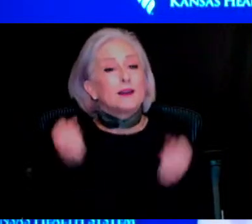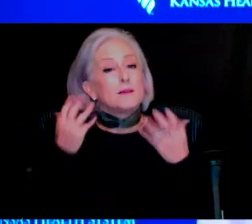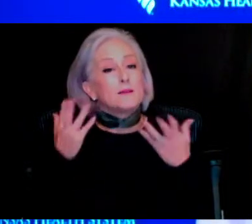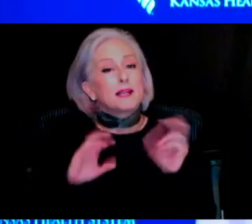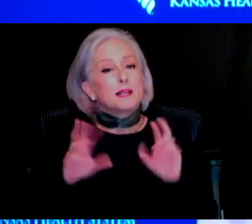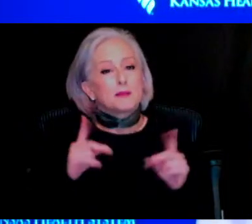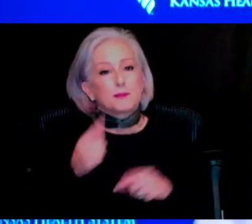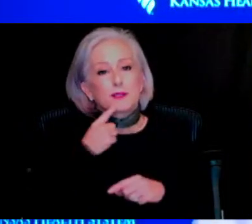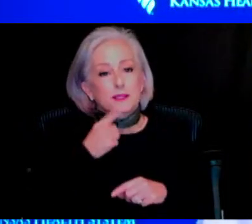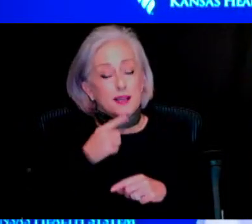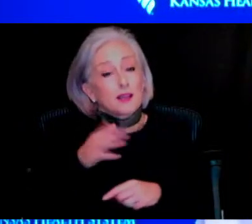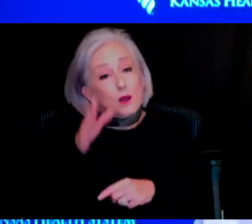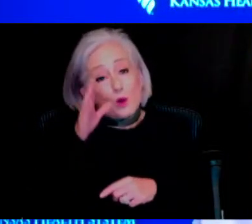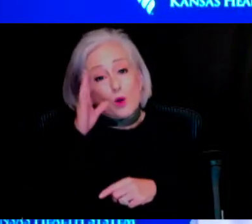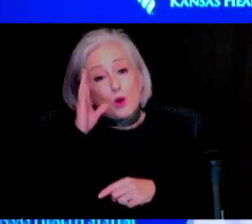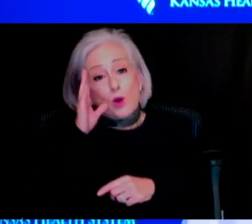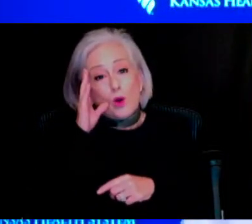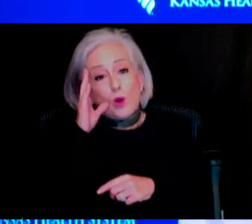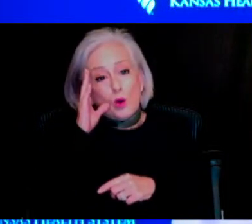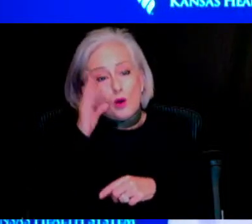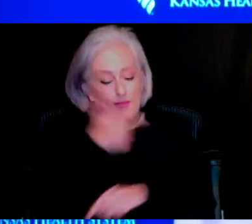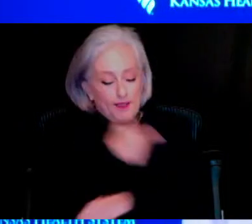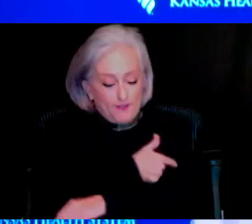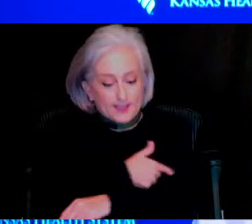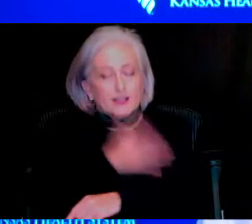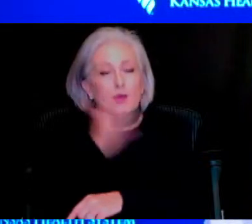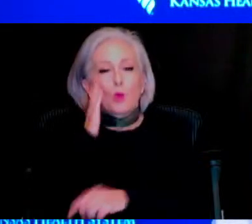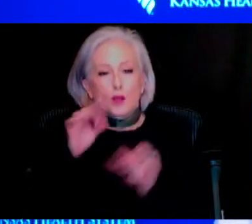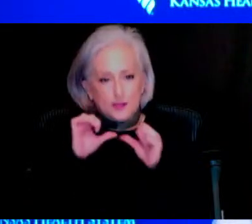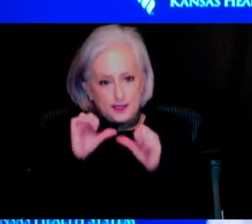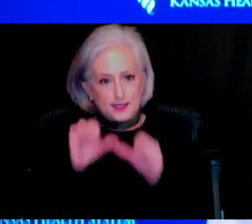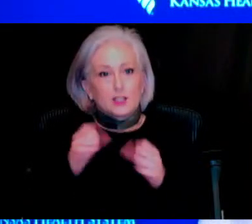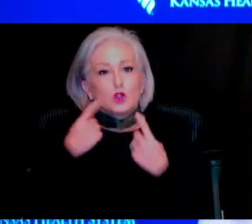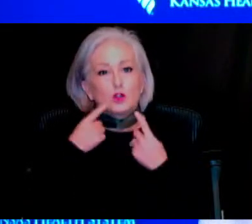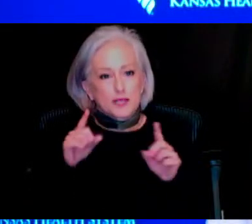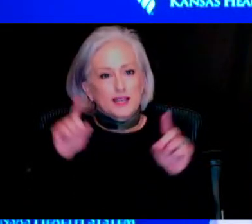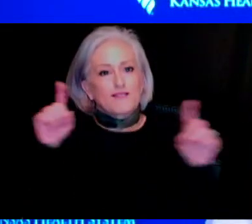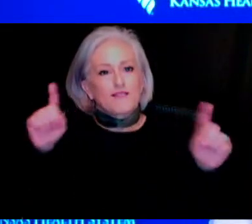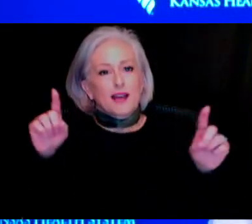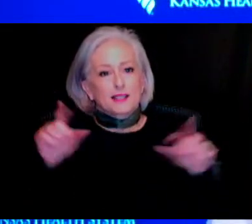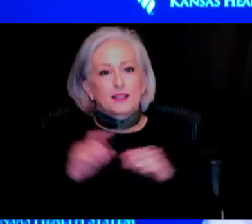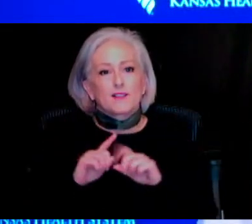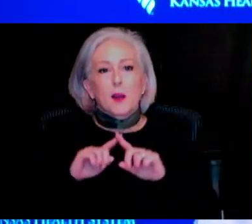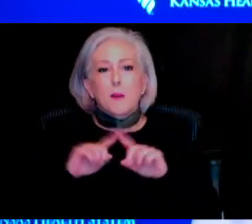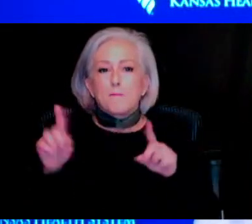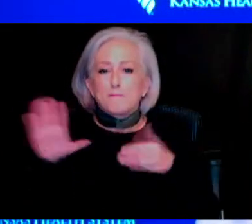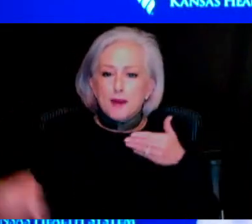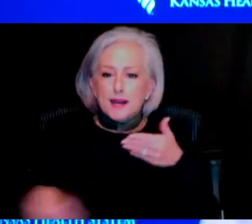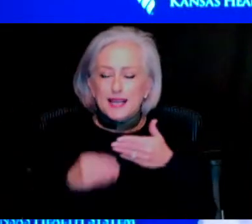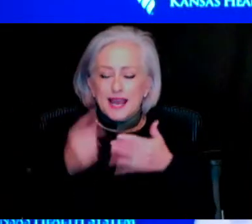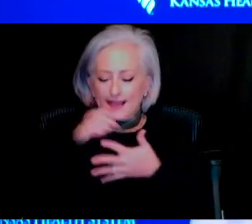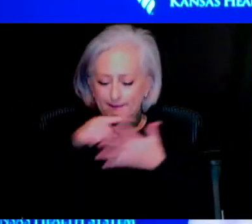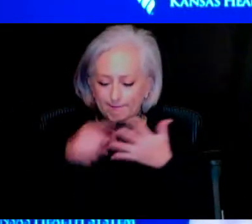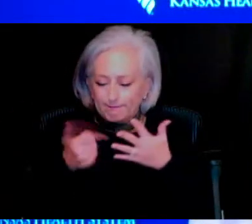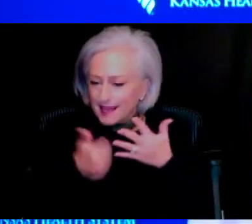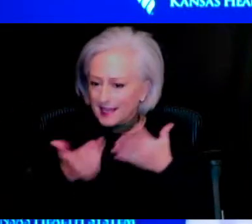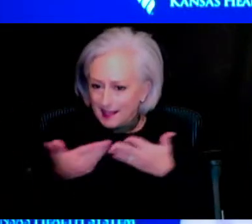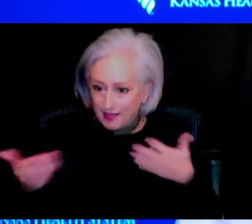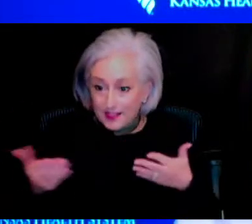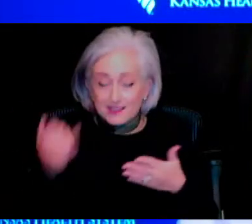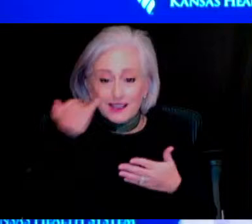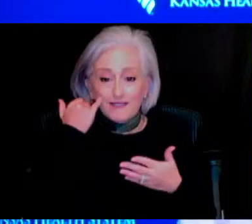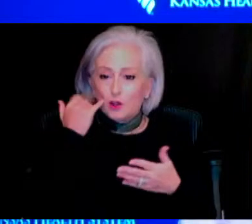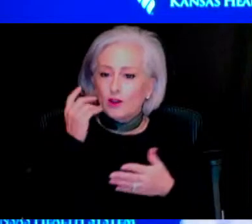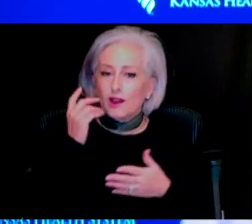be, the vaccine will continue to be effective. But I think adding any of those things, if you can keep from going out and being in